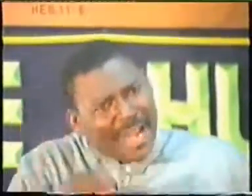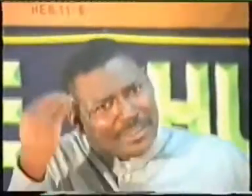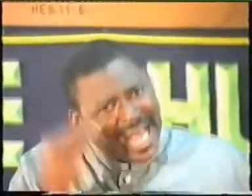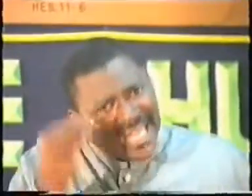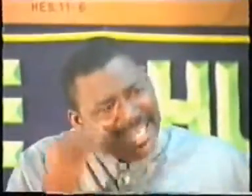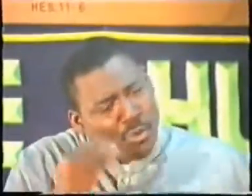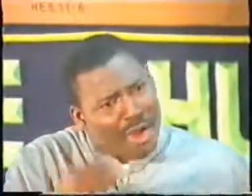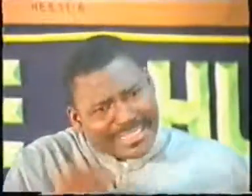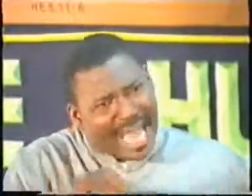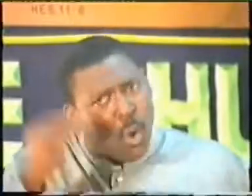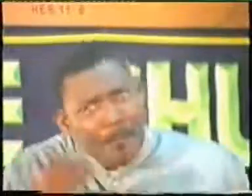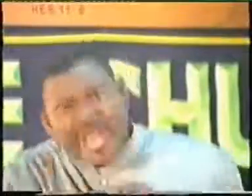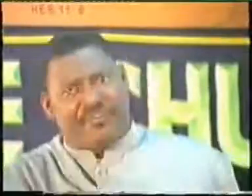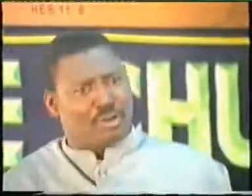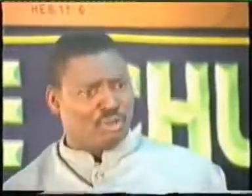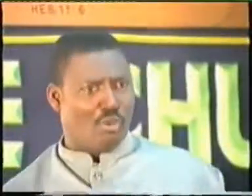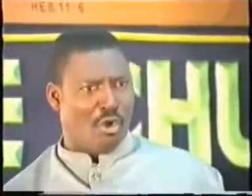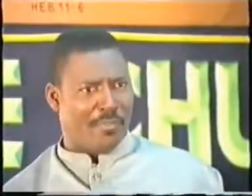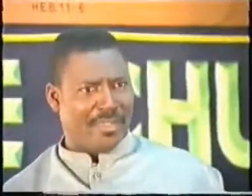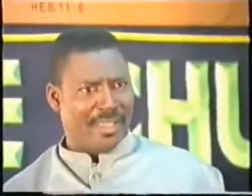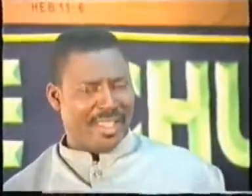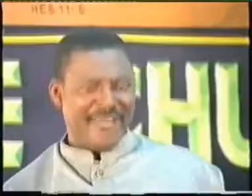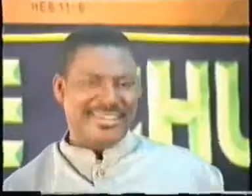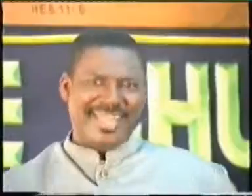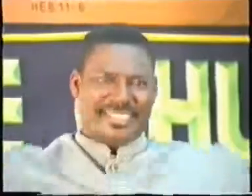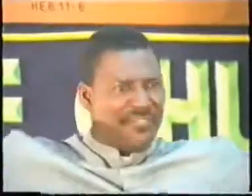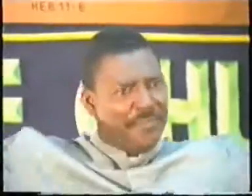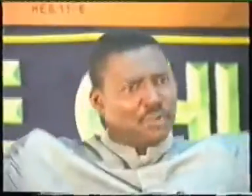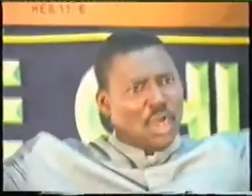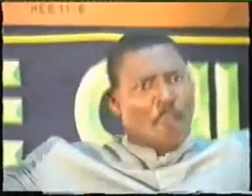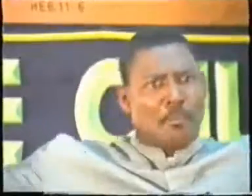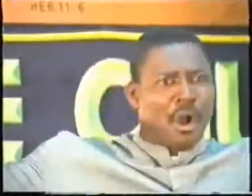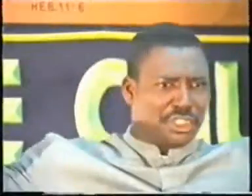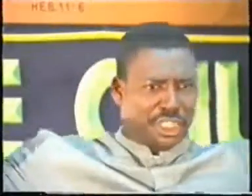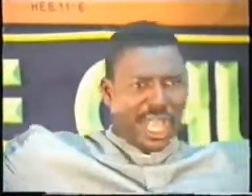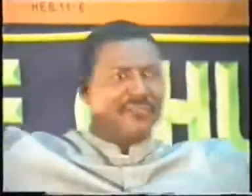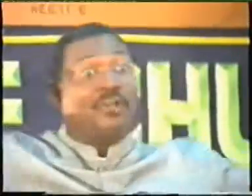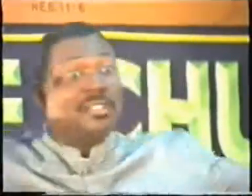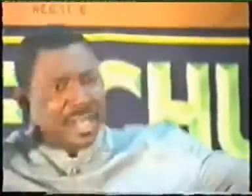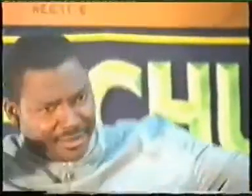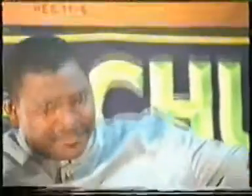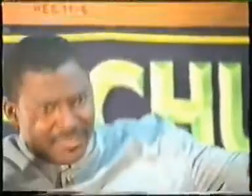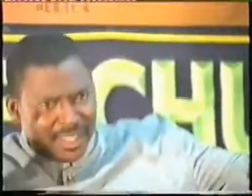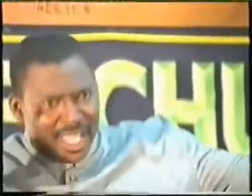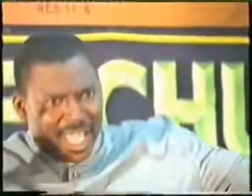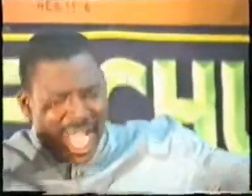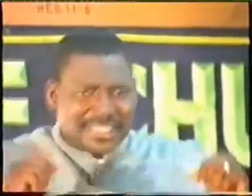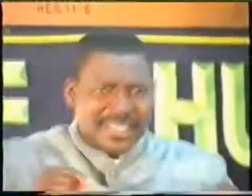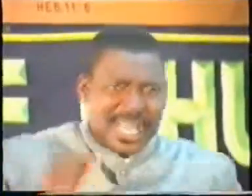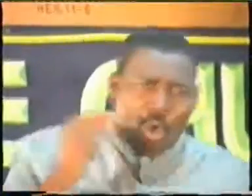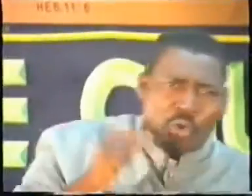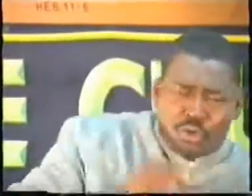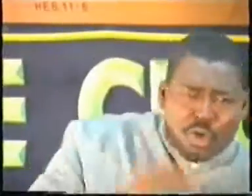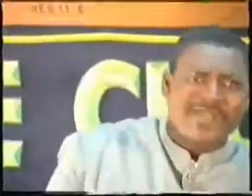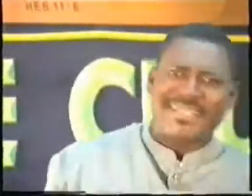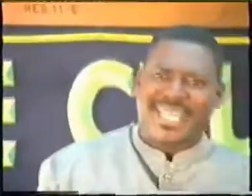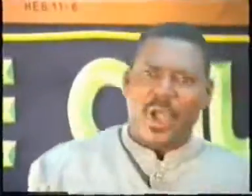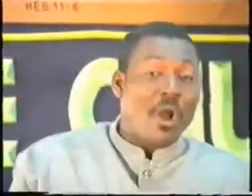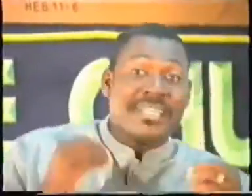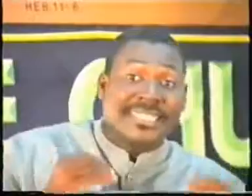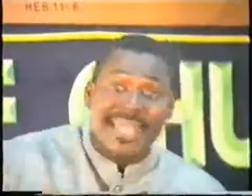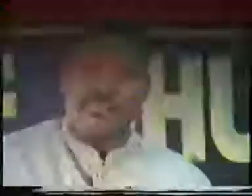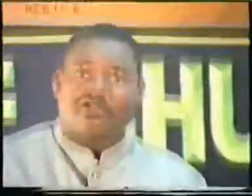Now one out now say now we are saying you will be in a force war. And there is difference between compulsion and voluntary. I don't think they are home crunk no